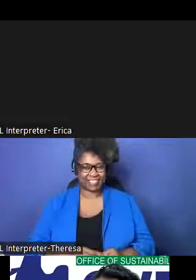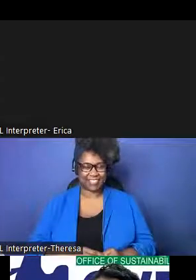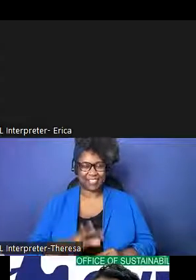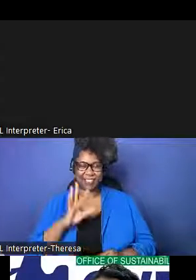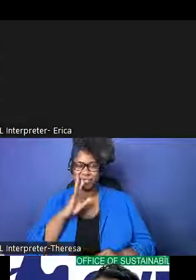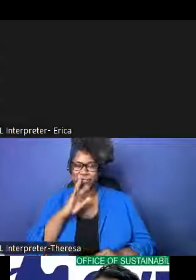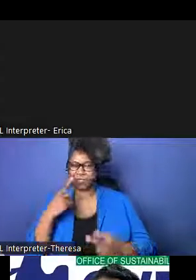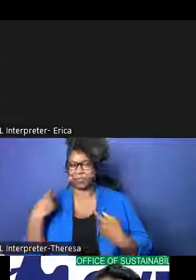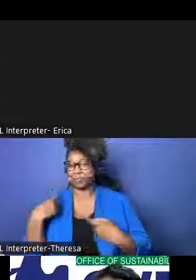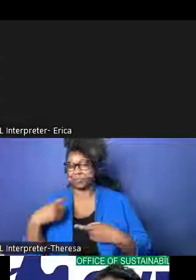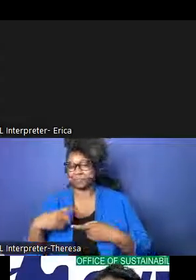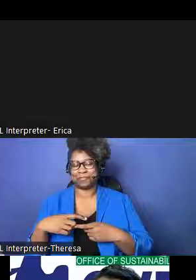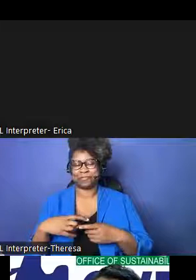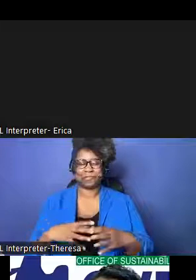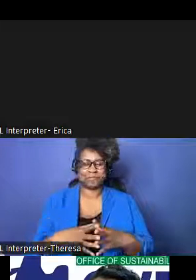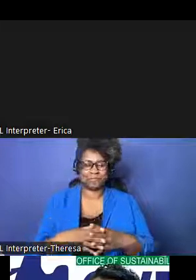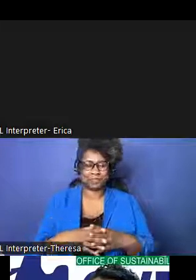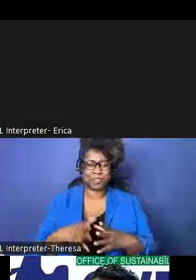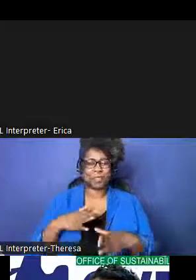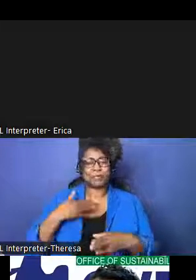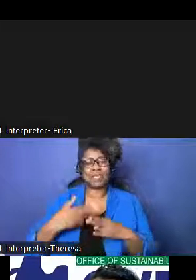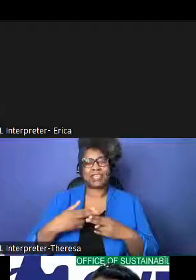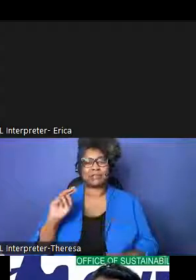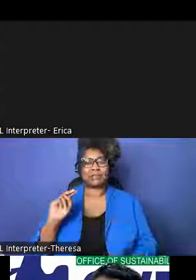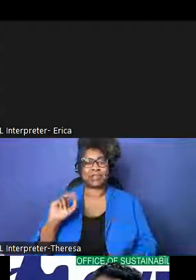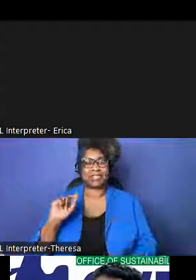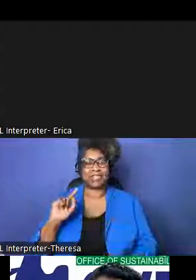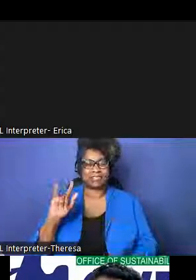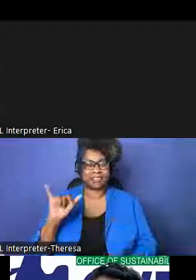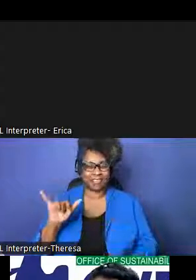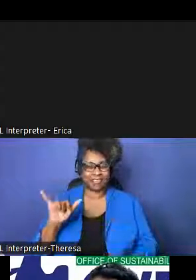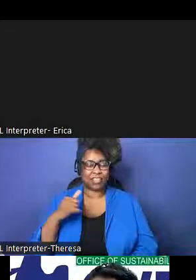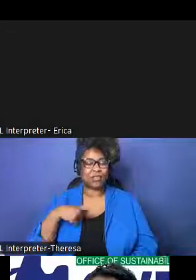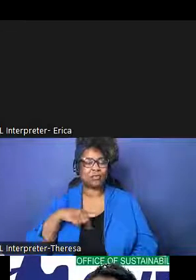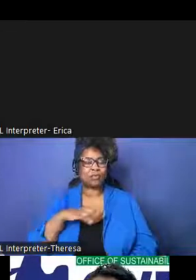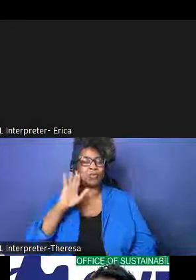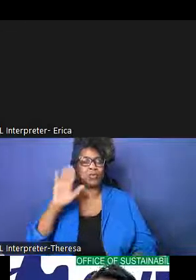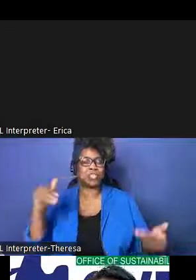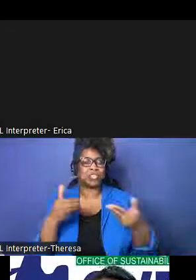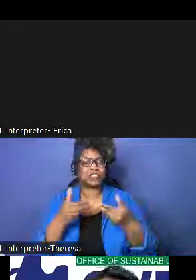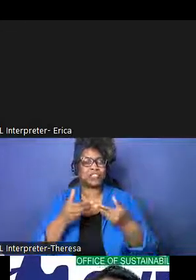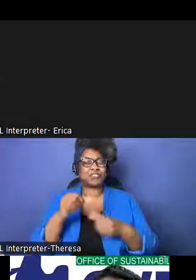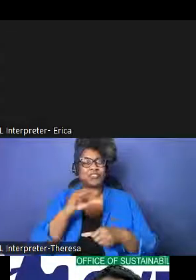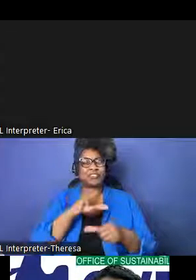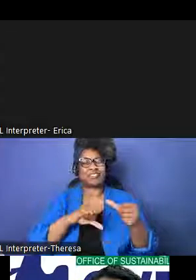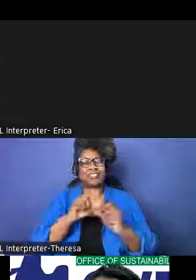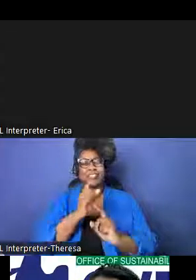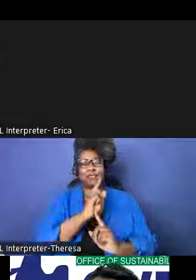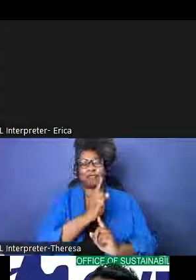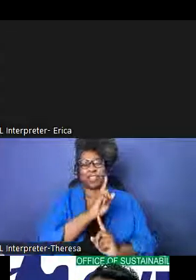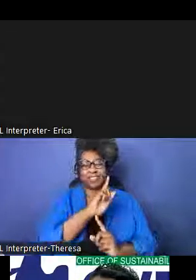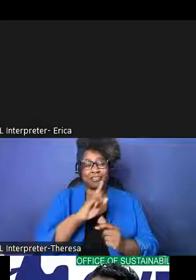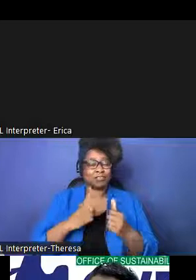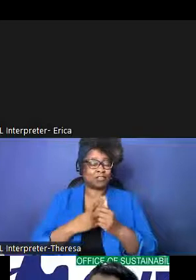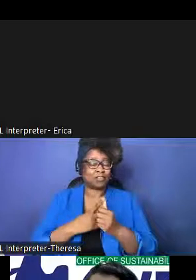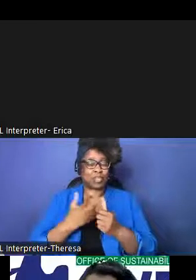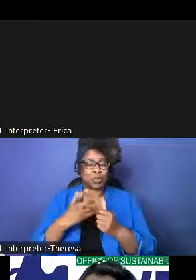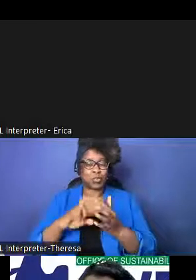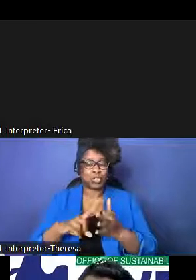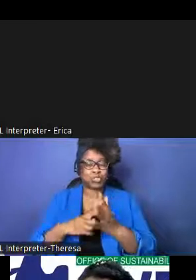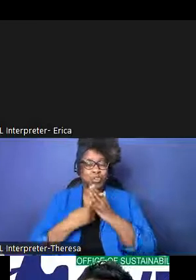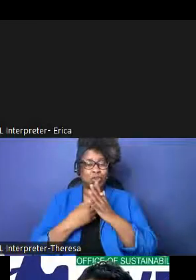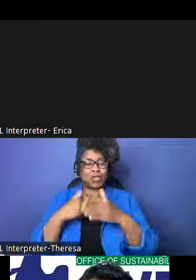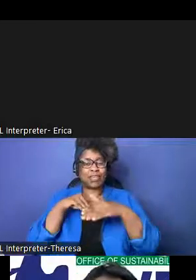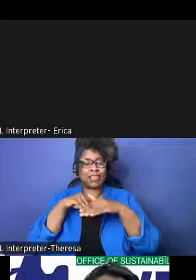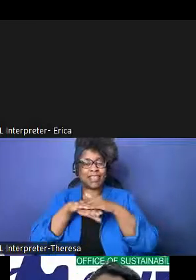y bienvenidos. My name is Natalie. We'll do some introductions in a minute, but I wanted to start with some